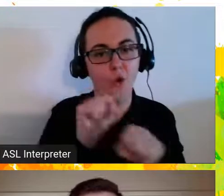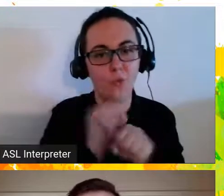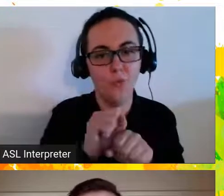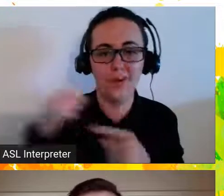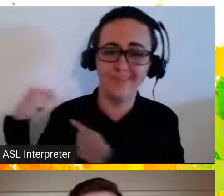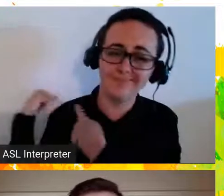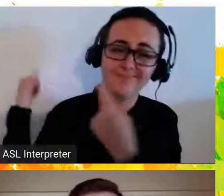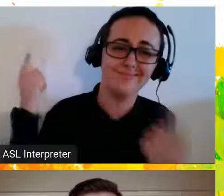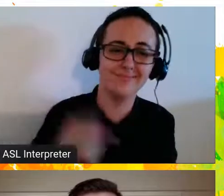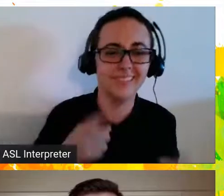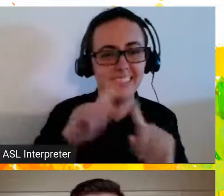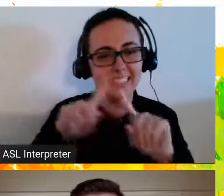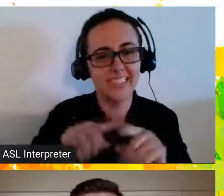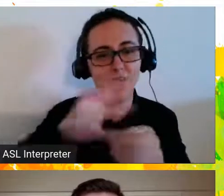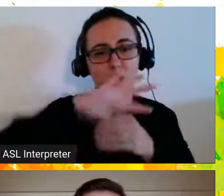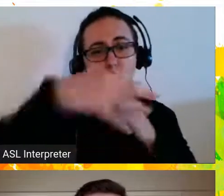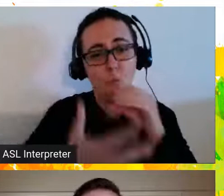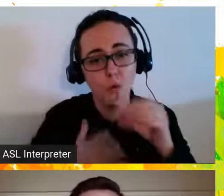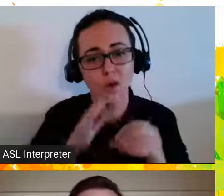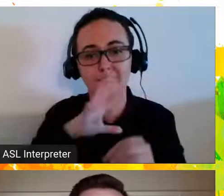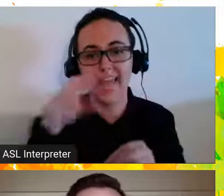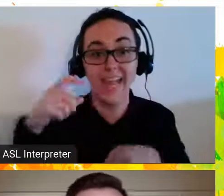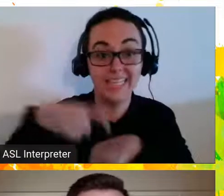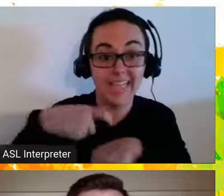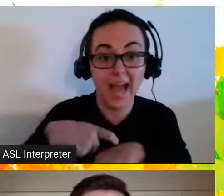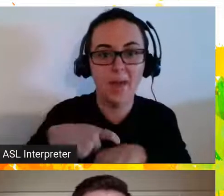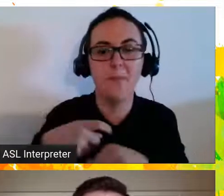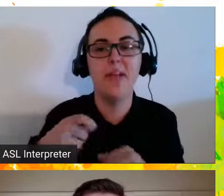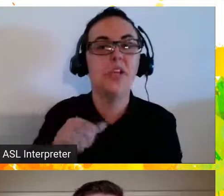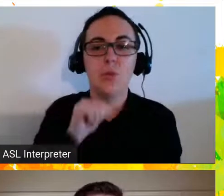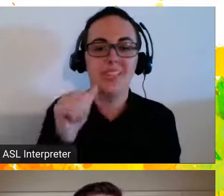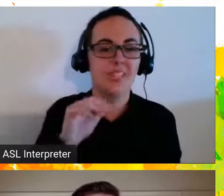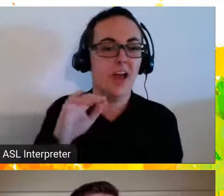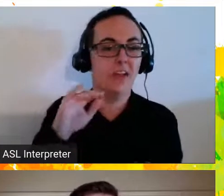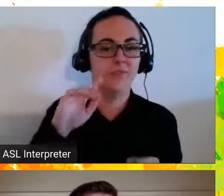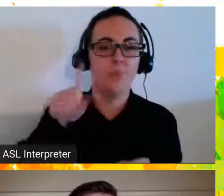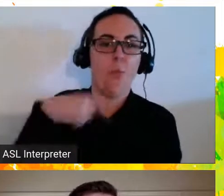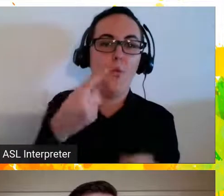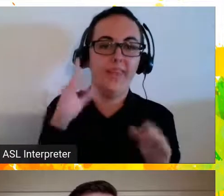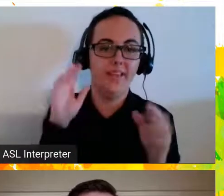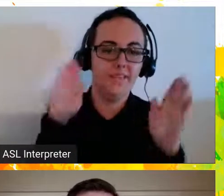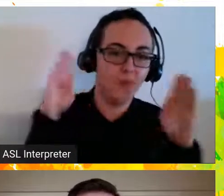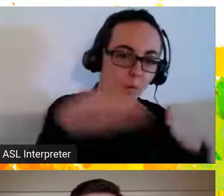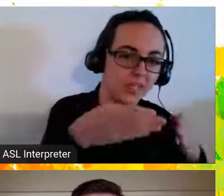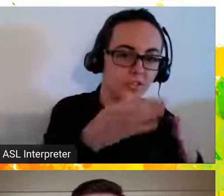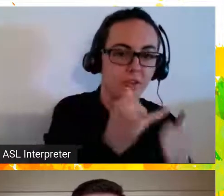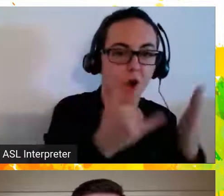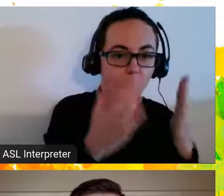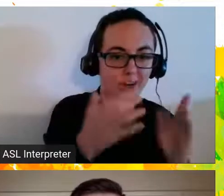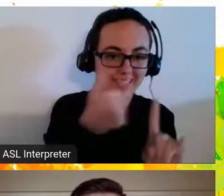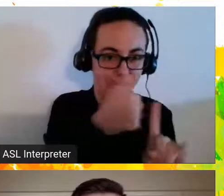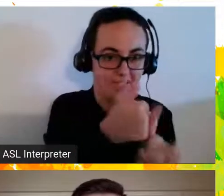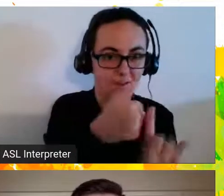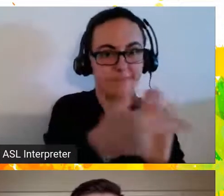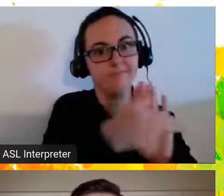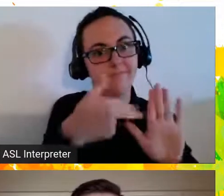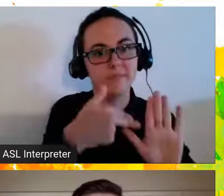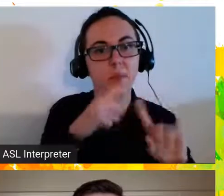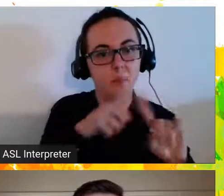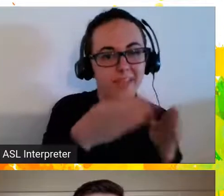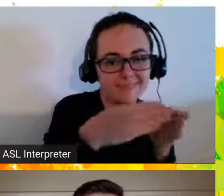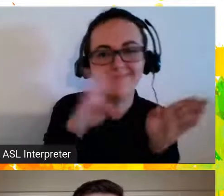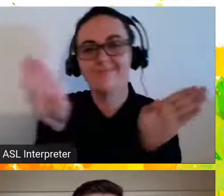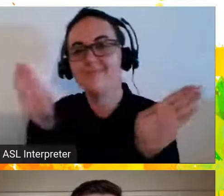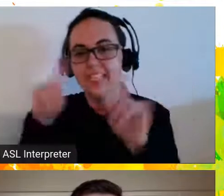of issues that sort of transcend just the artist's identity themselves. Often when you're looking at these types of curation